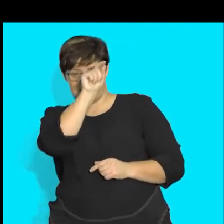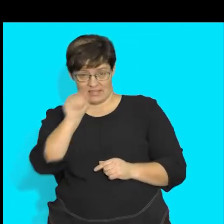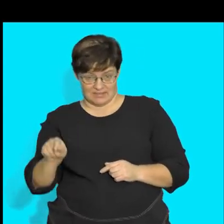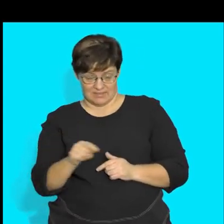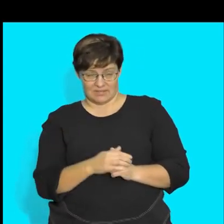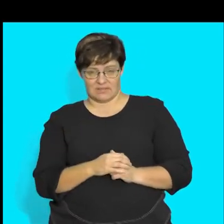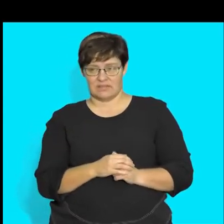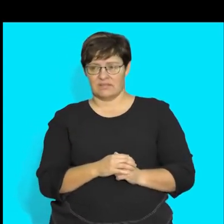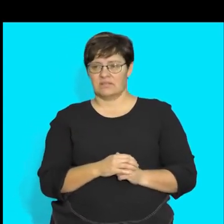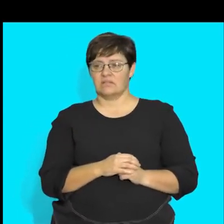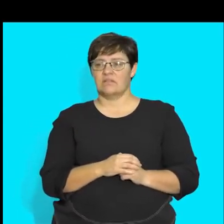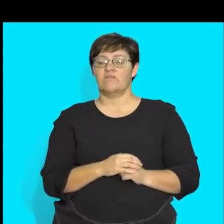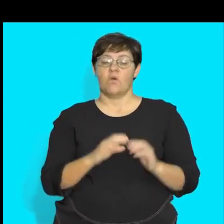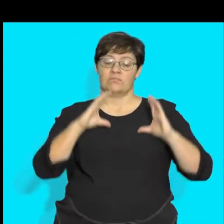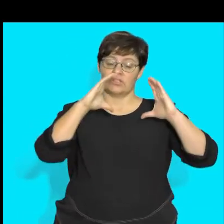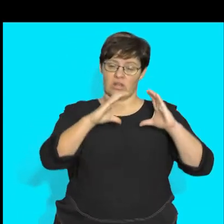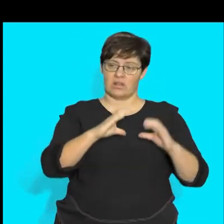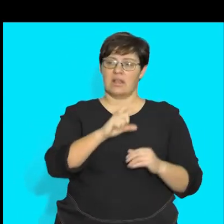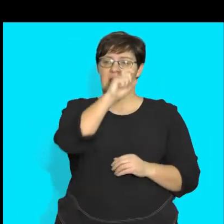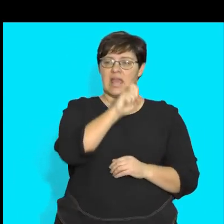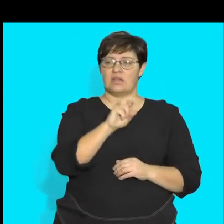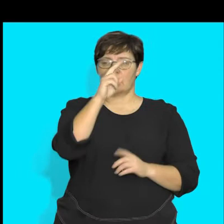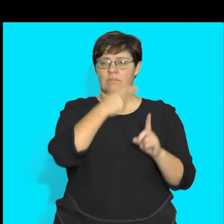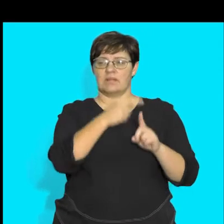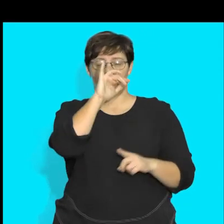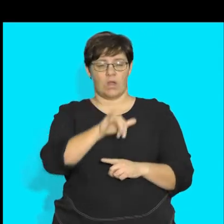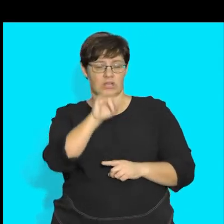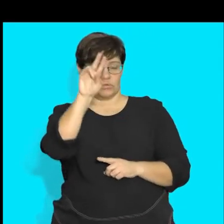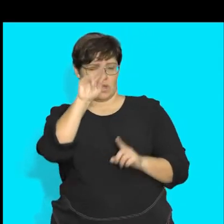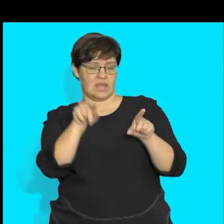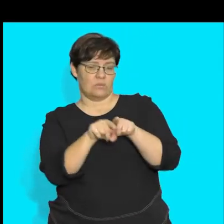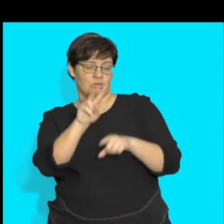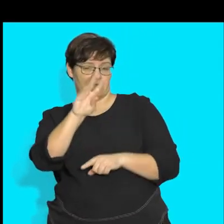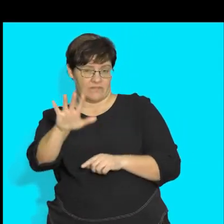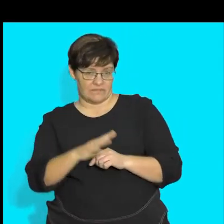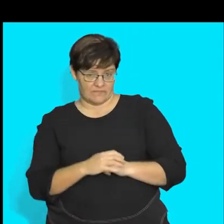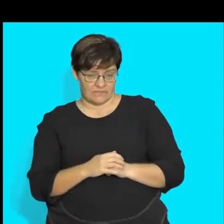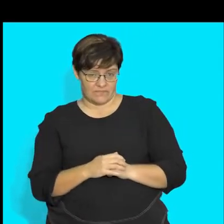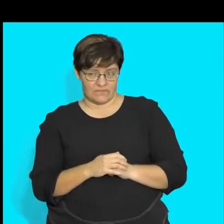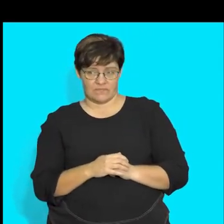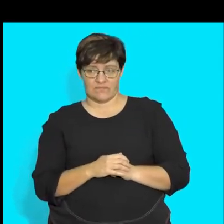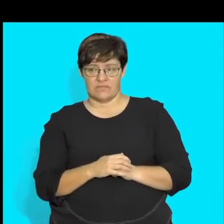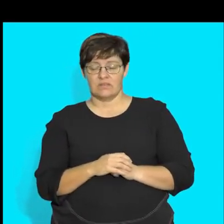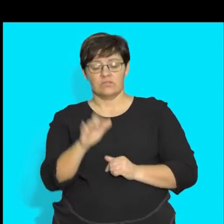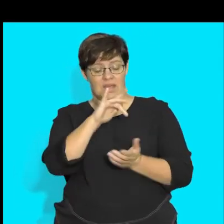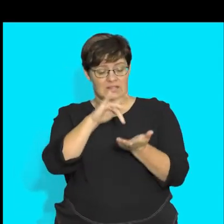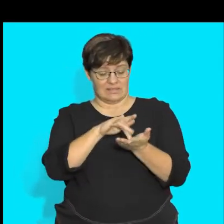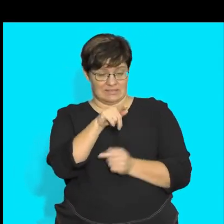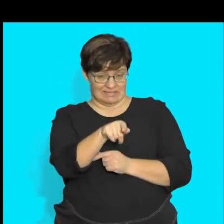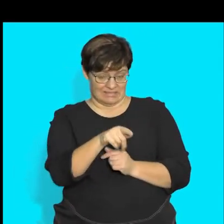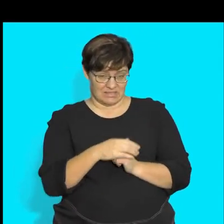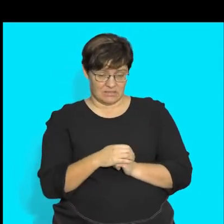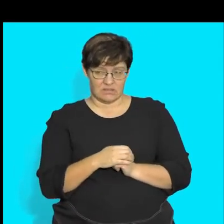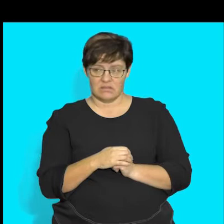red. To the circle, x squared plus y squared equals 25. So the center of the circle is at the